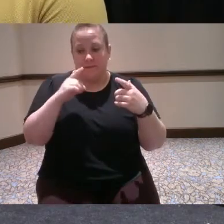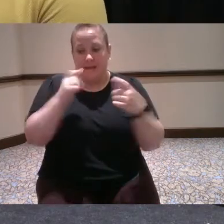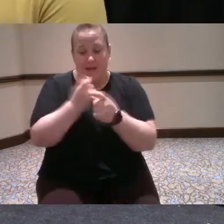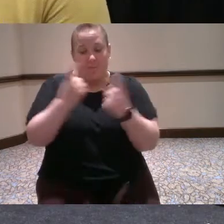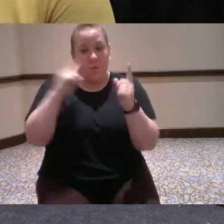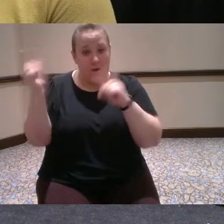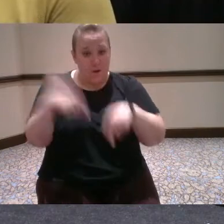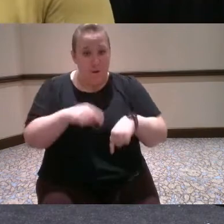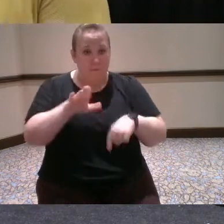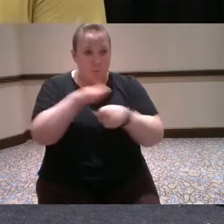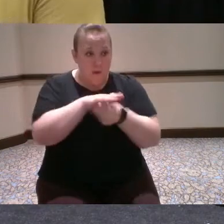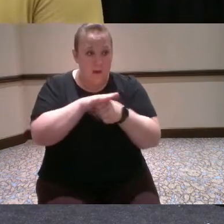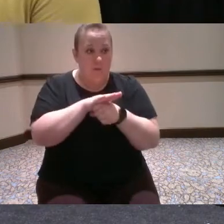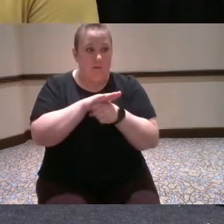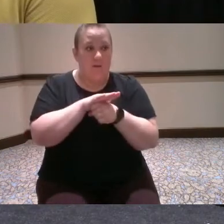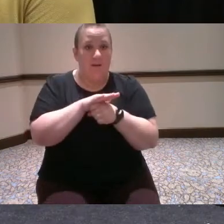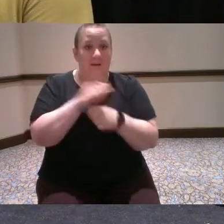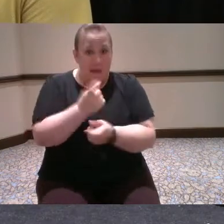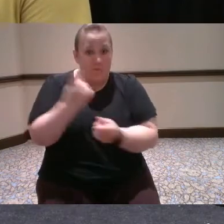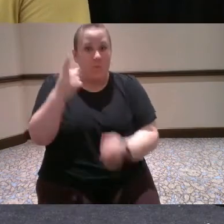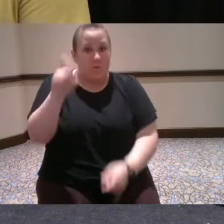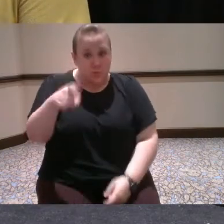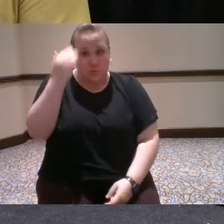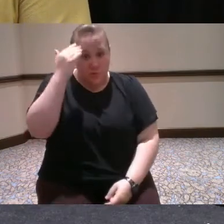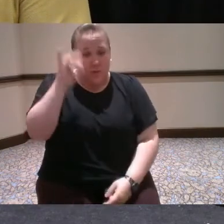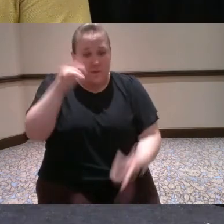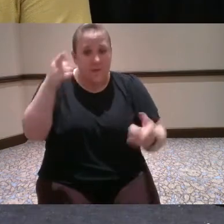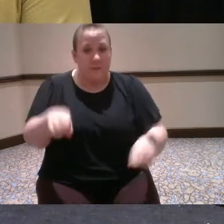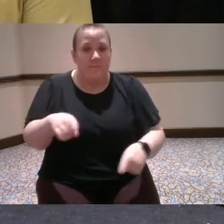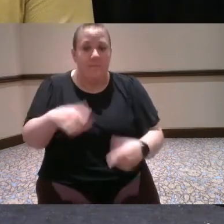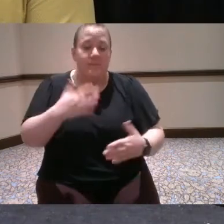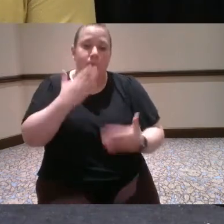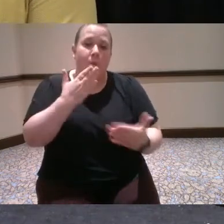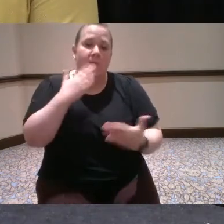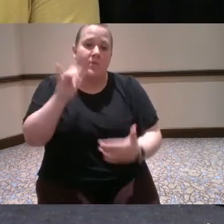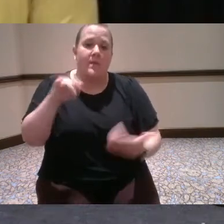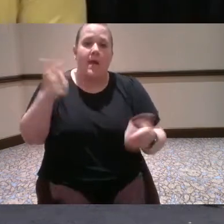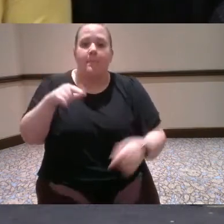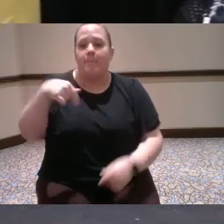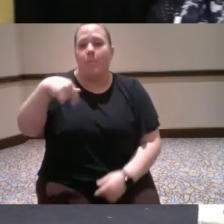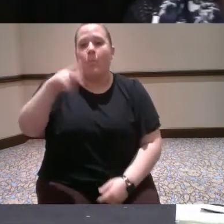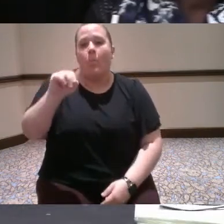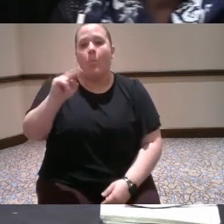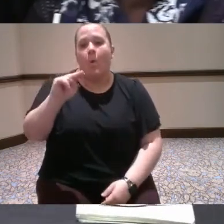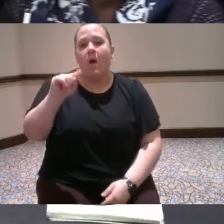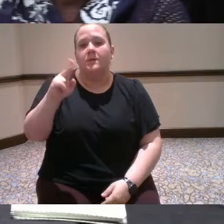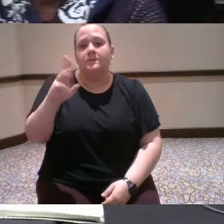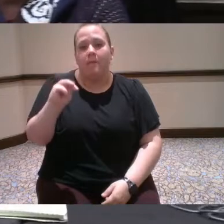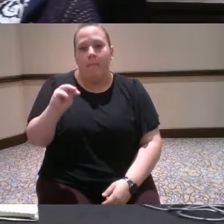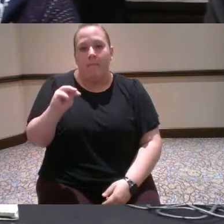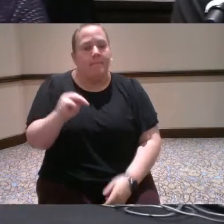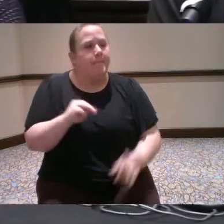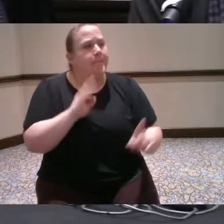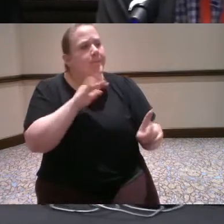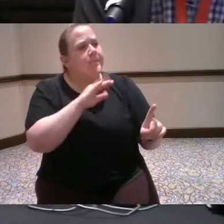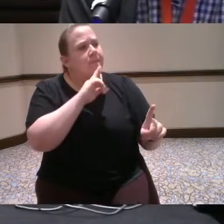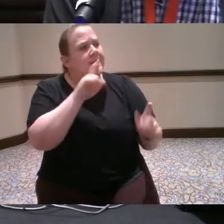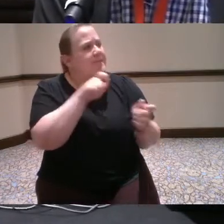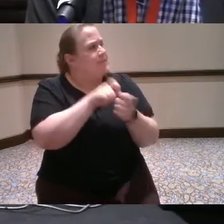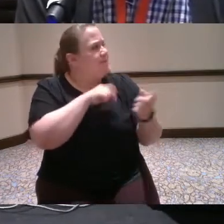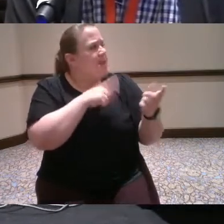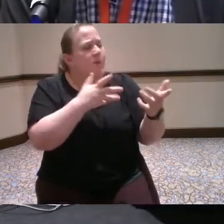is happening. So I'm grateful that that was going on at Quantum. I wanted to ask you, Karla, about specifically about Cherry Orchard. This